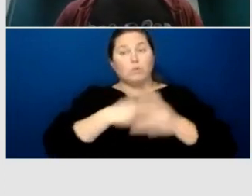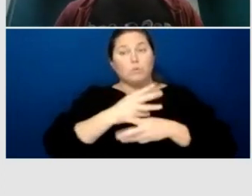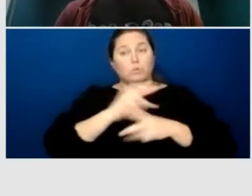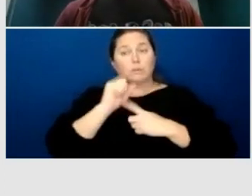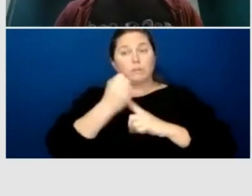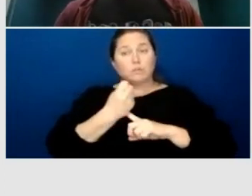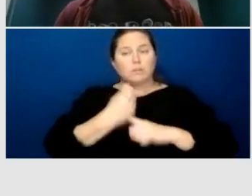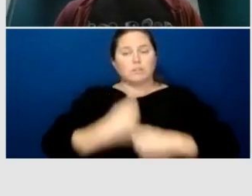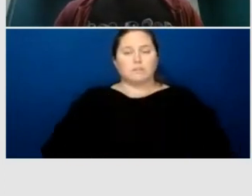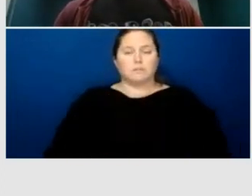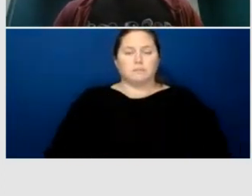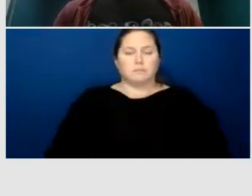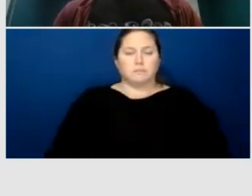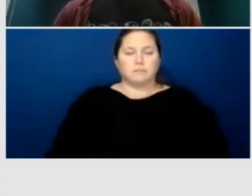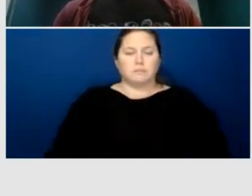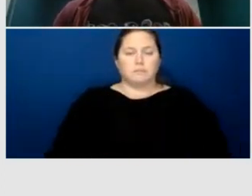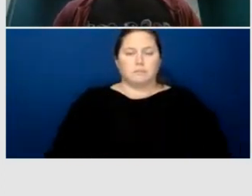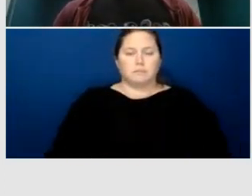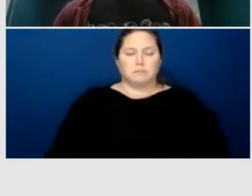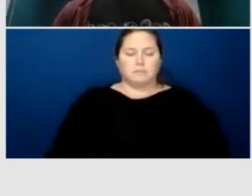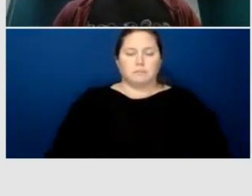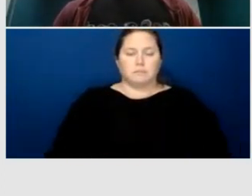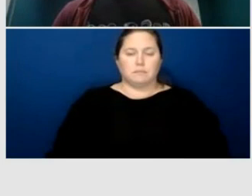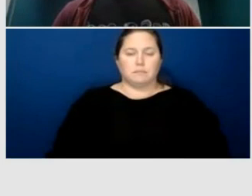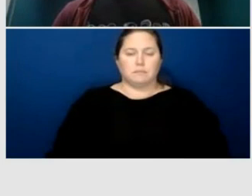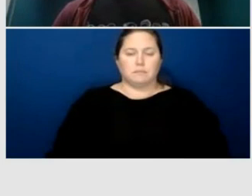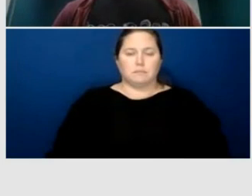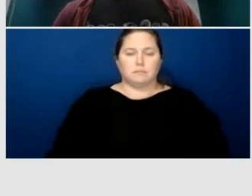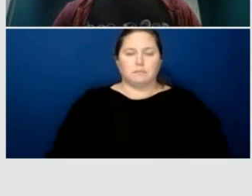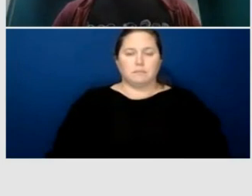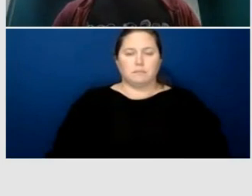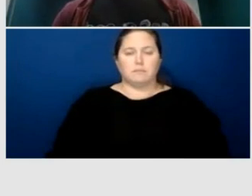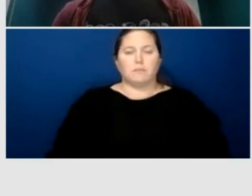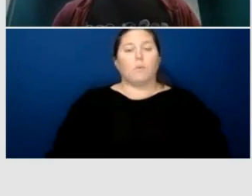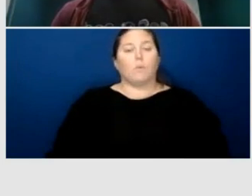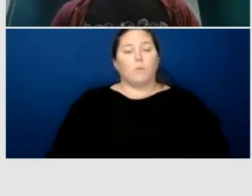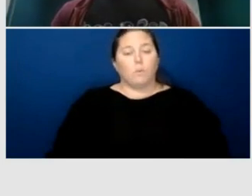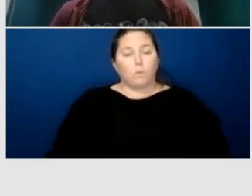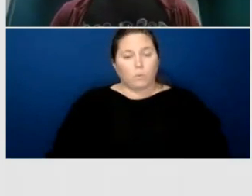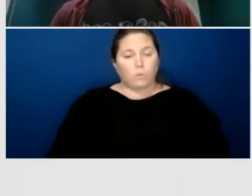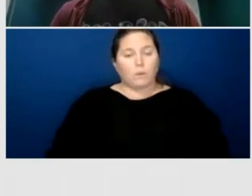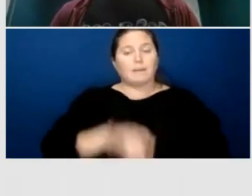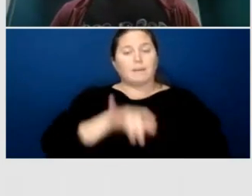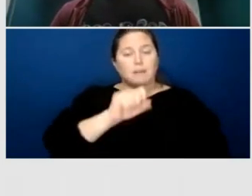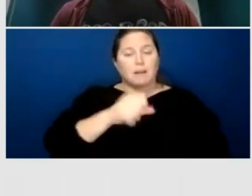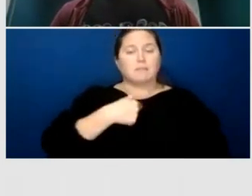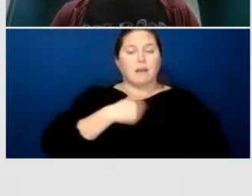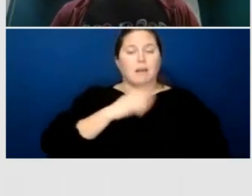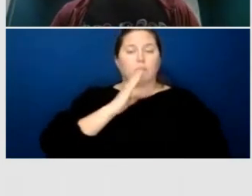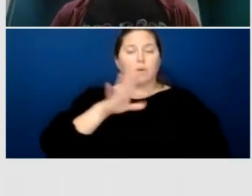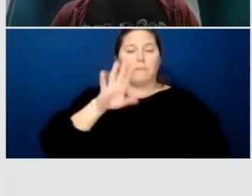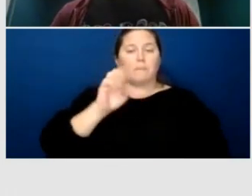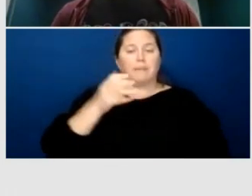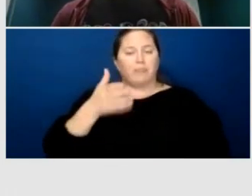Thank you, Duke. Great. I'm seeing some good stuff. Yes, I'll be there with a period.